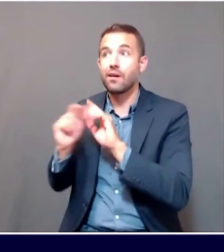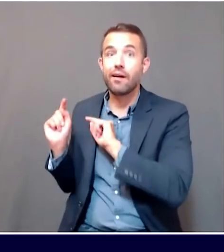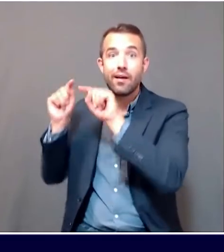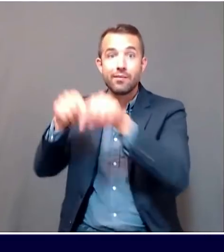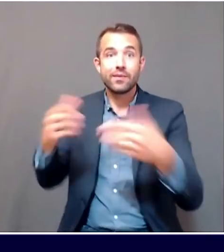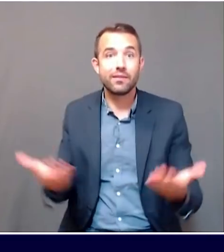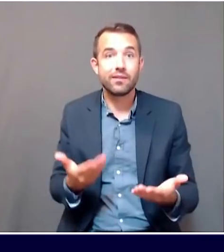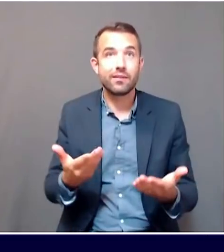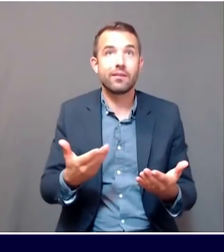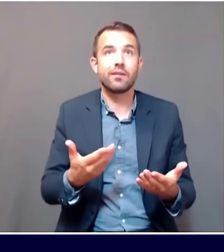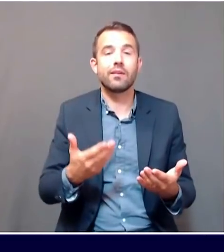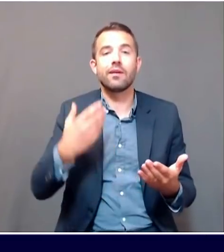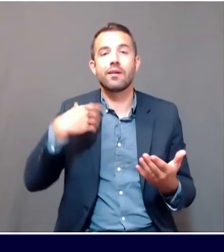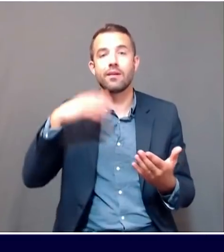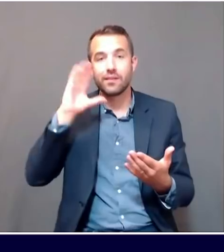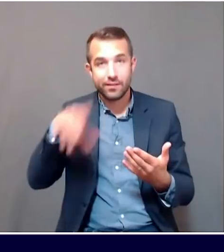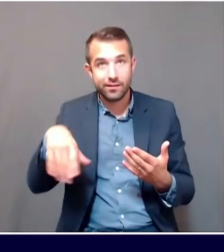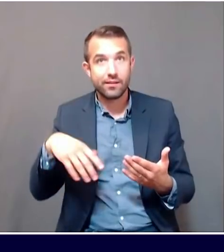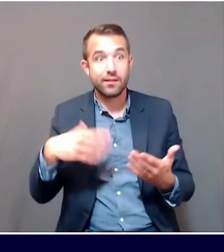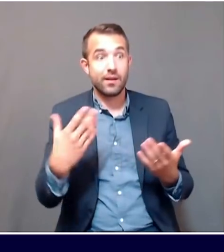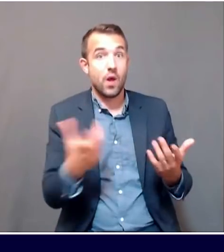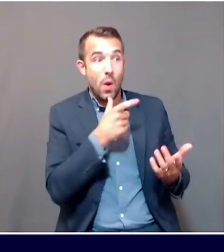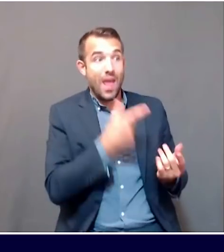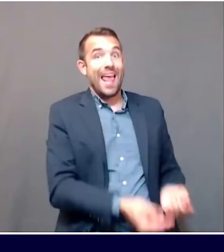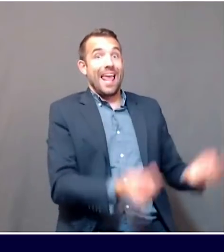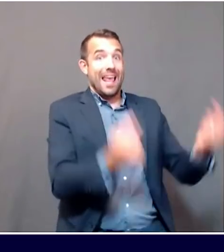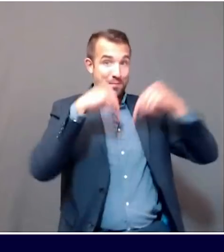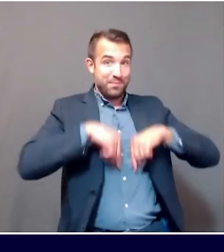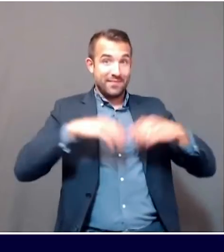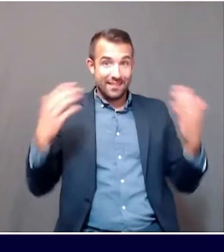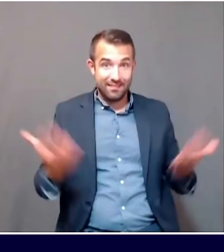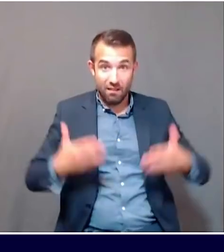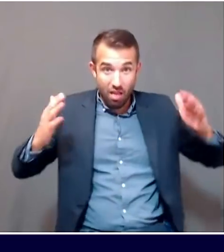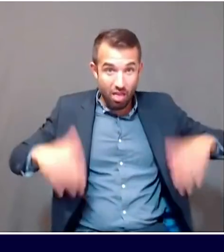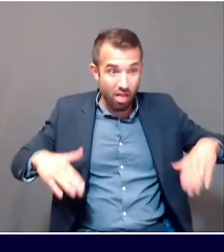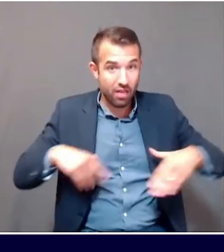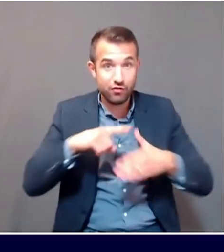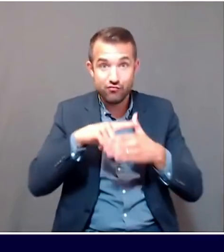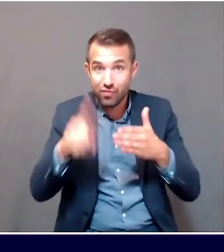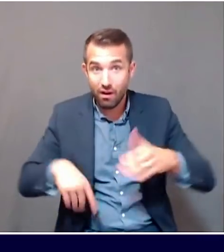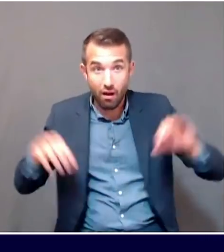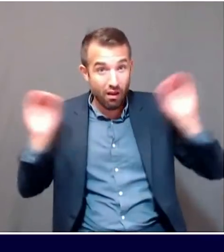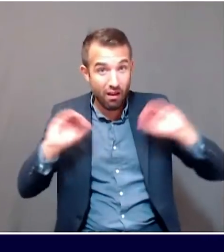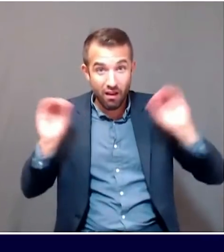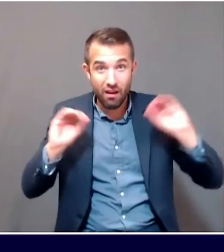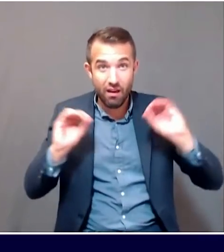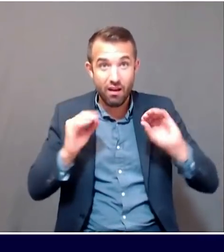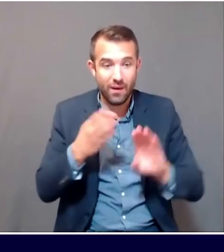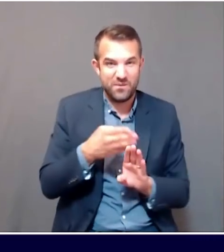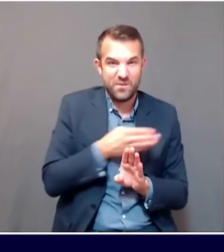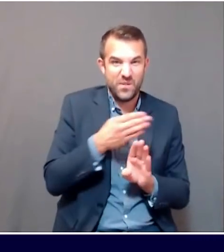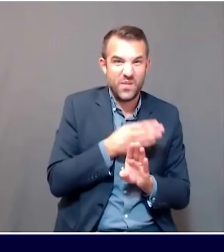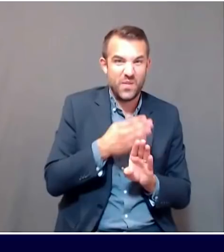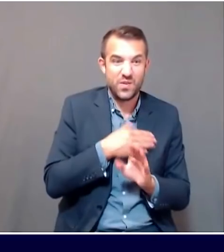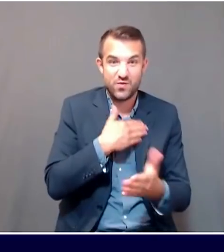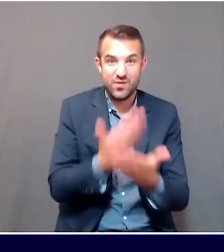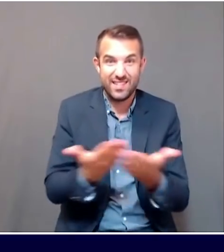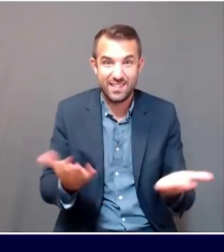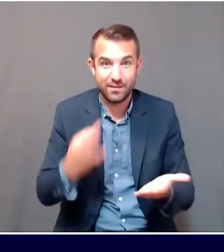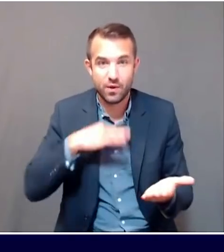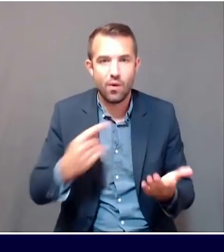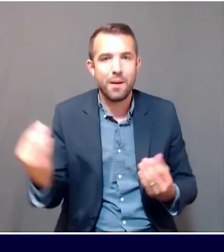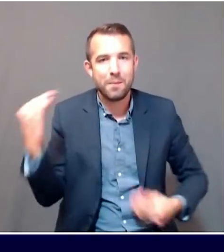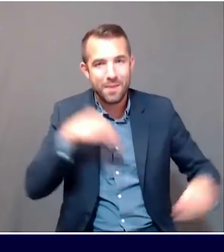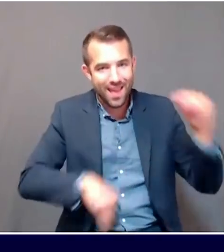you're planning to come to Maine and you don't have your test result yet, you should plan not to interact with anybody. For